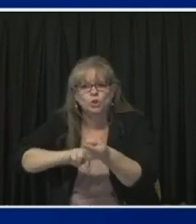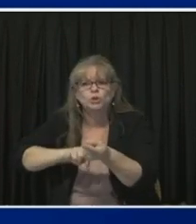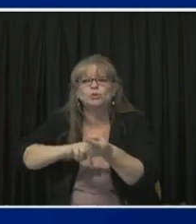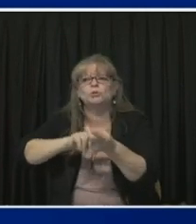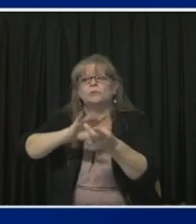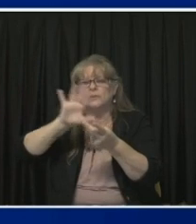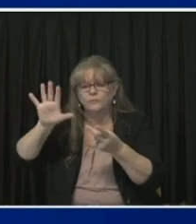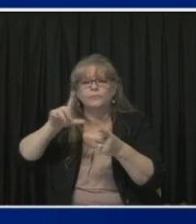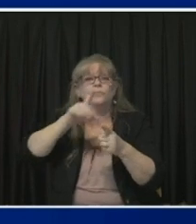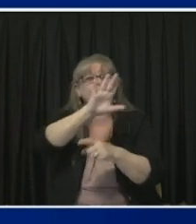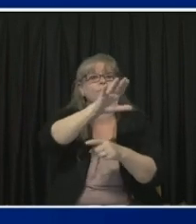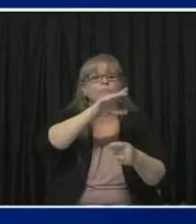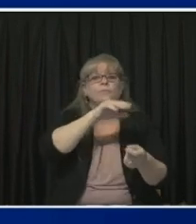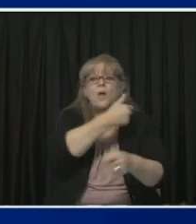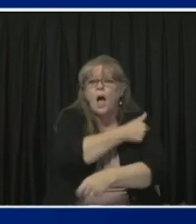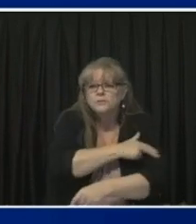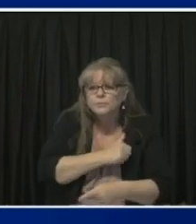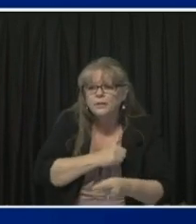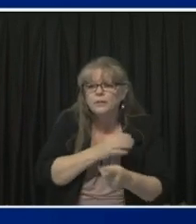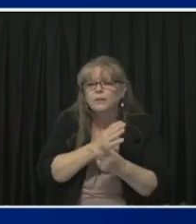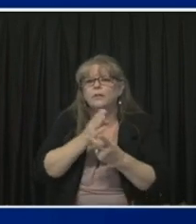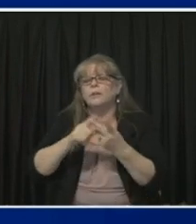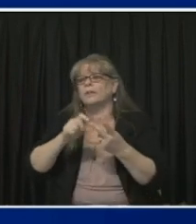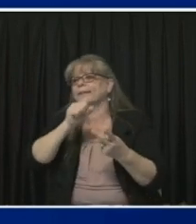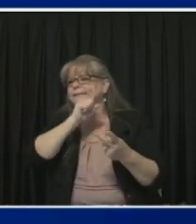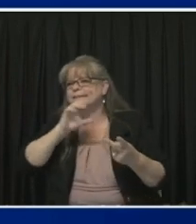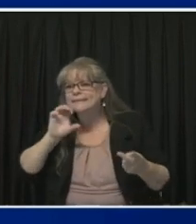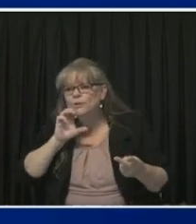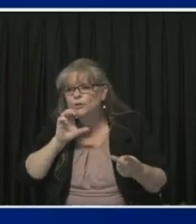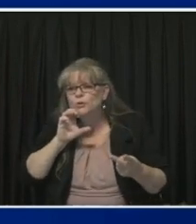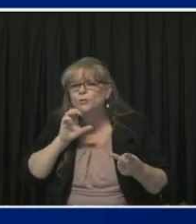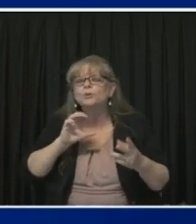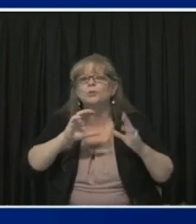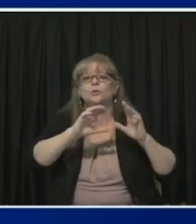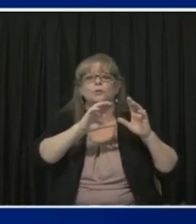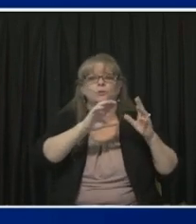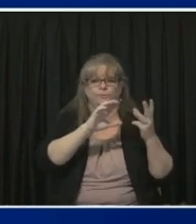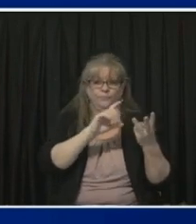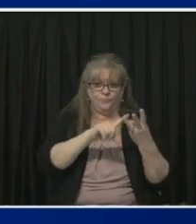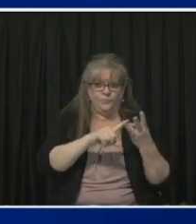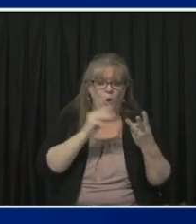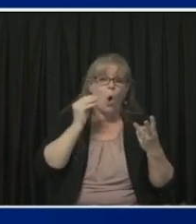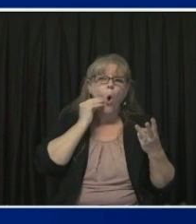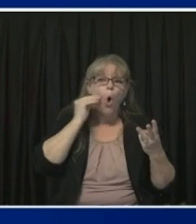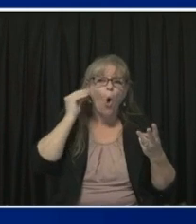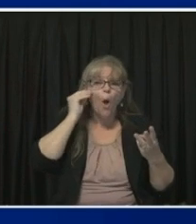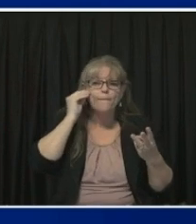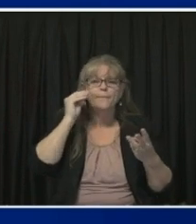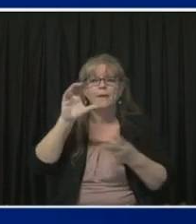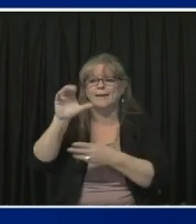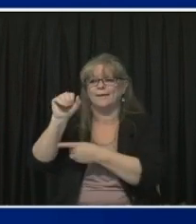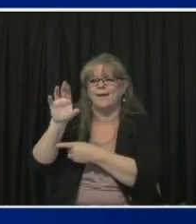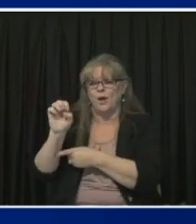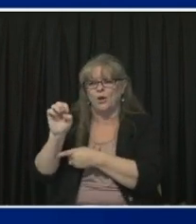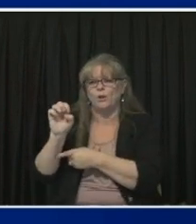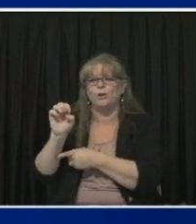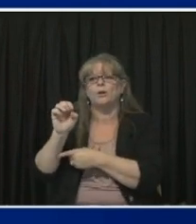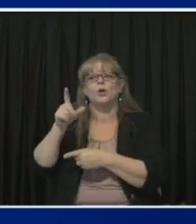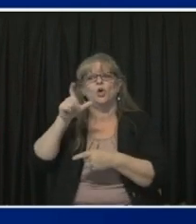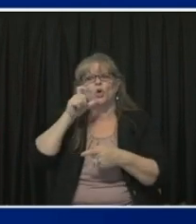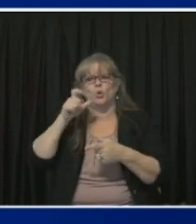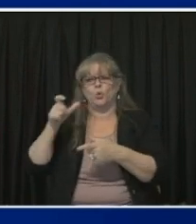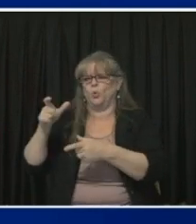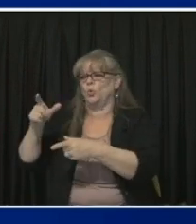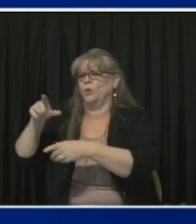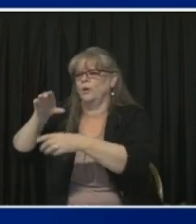to senior care facilities, 6.1% to home care. That means that seniors who have in-home services, we want the